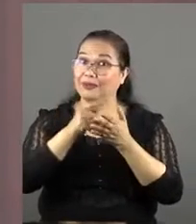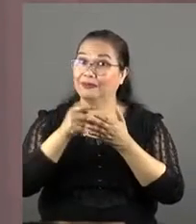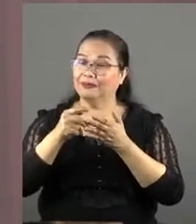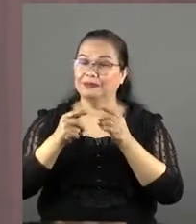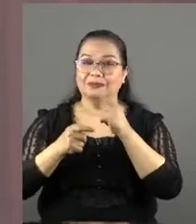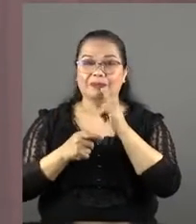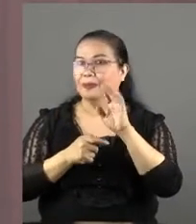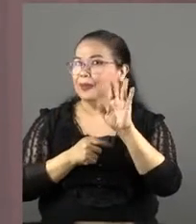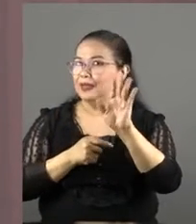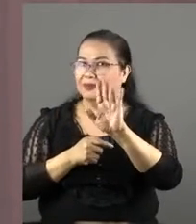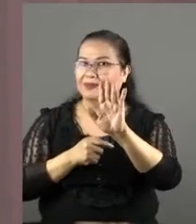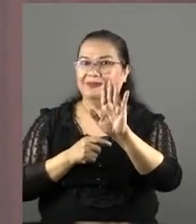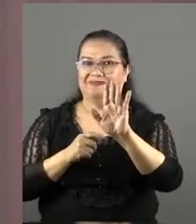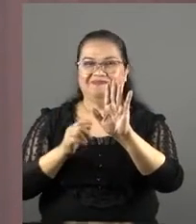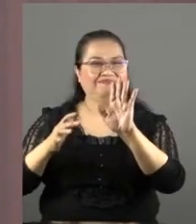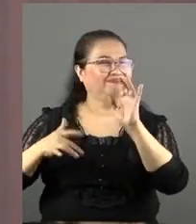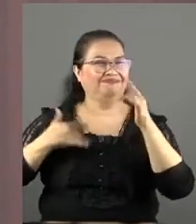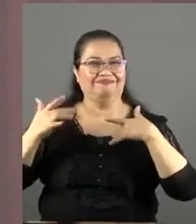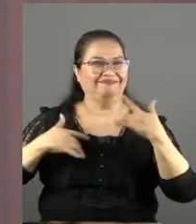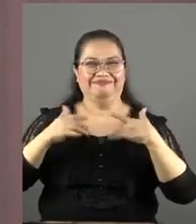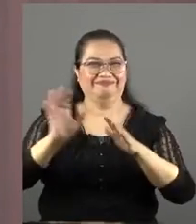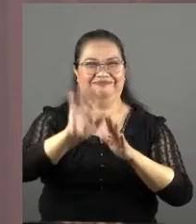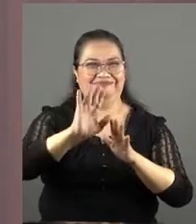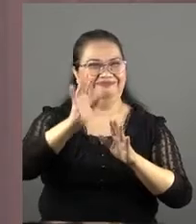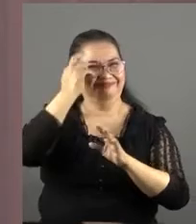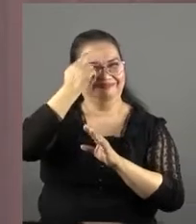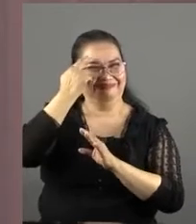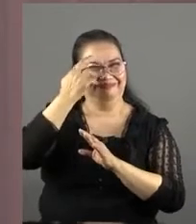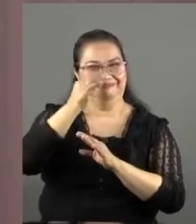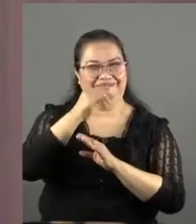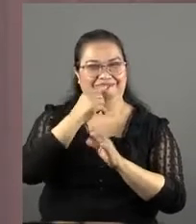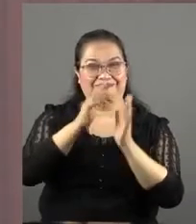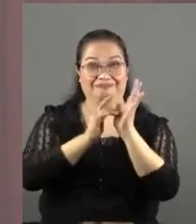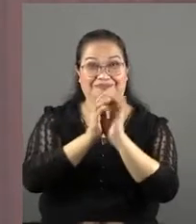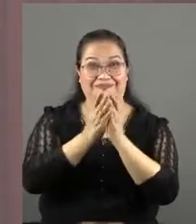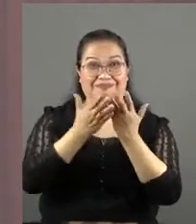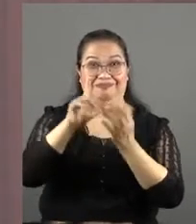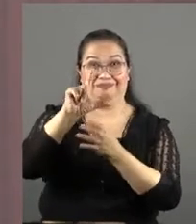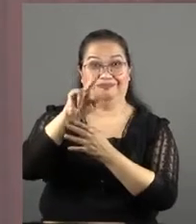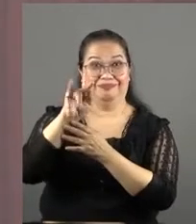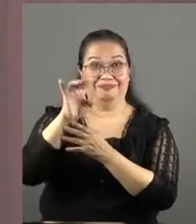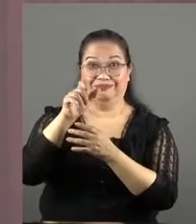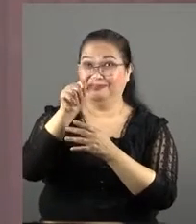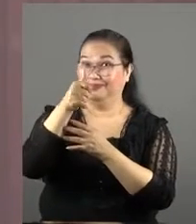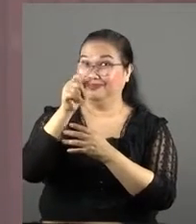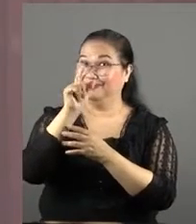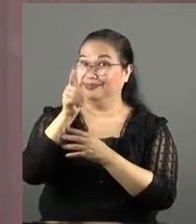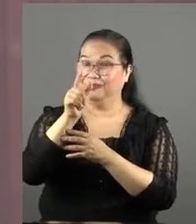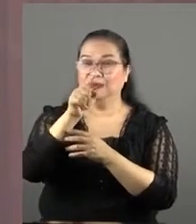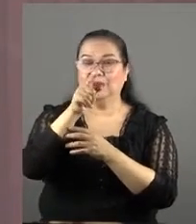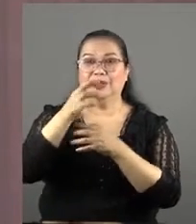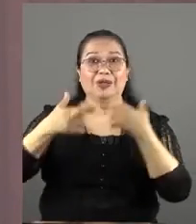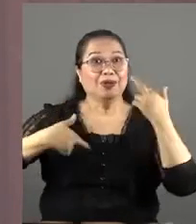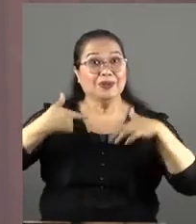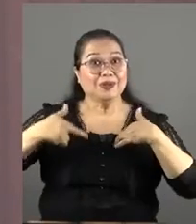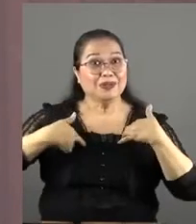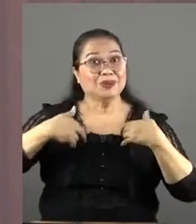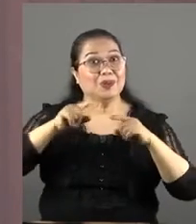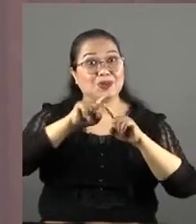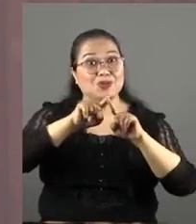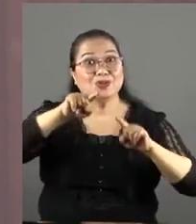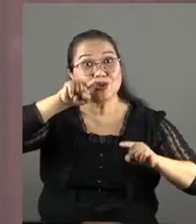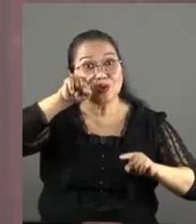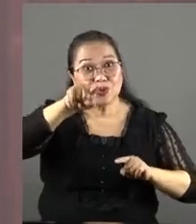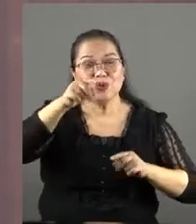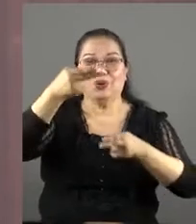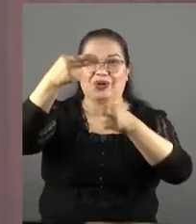that's not the main cause of rejoicing. If you can look up your Bibles in Luke 10, 20, he said, rejoice rather that